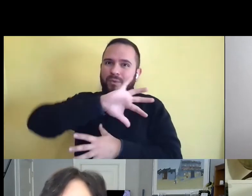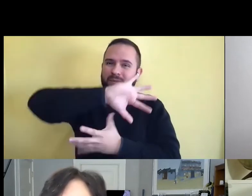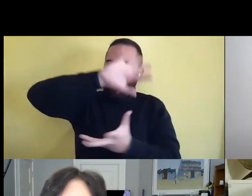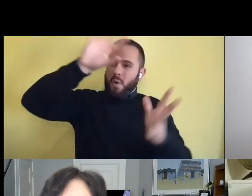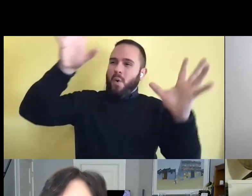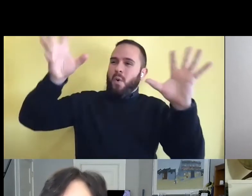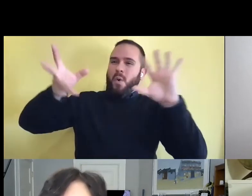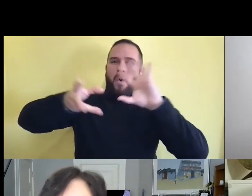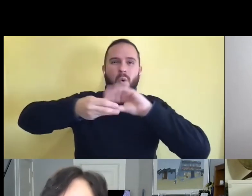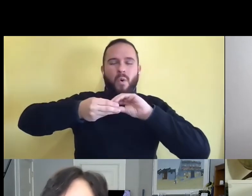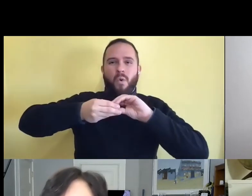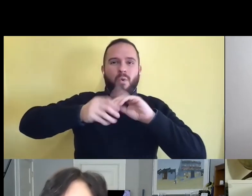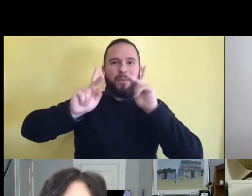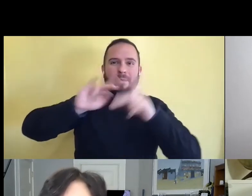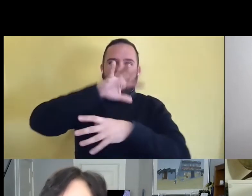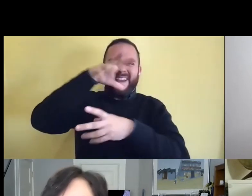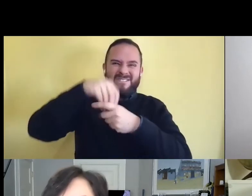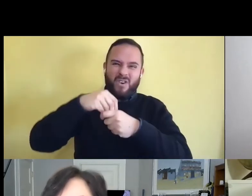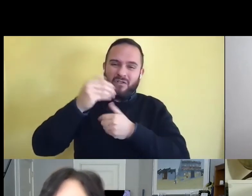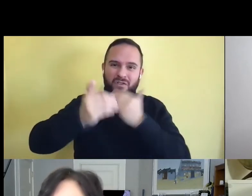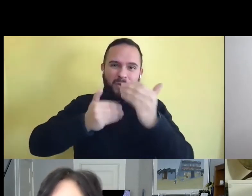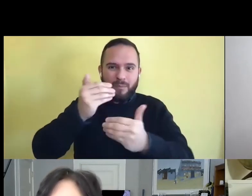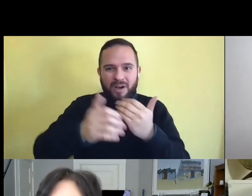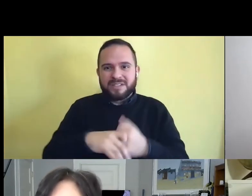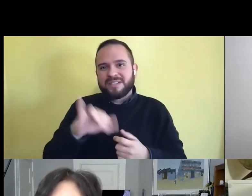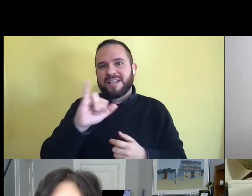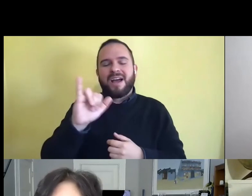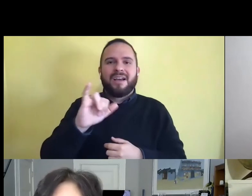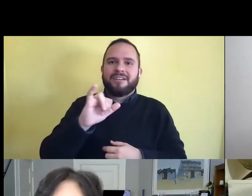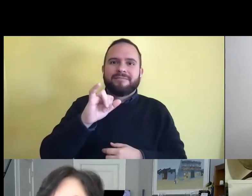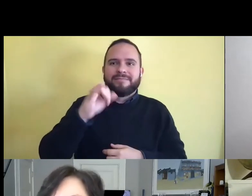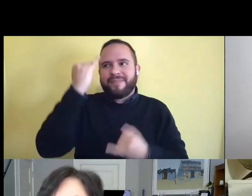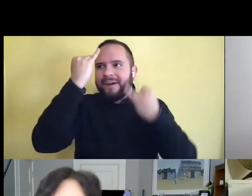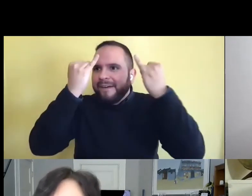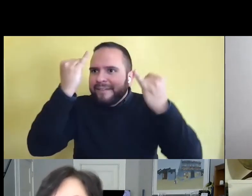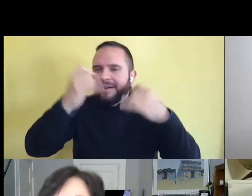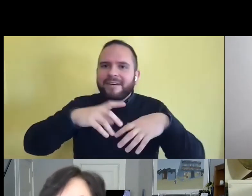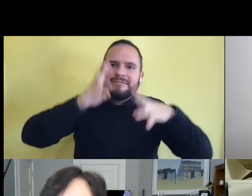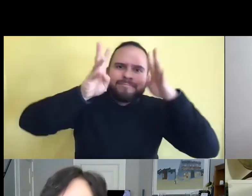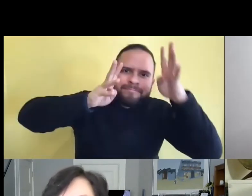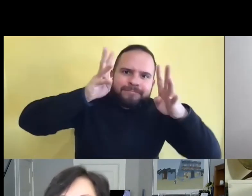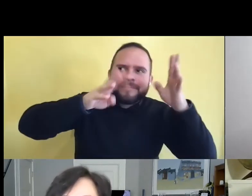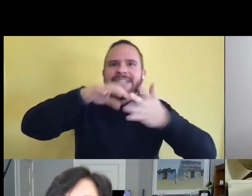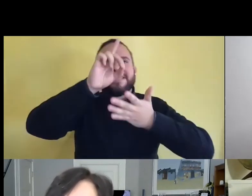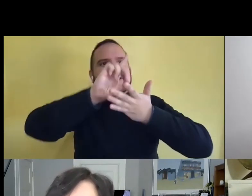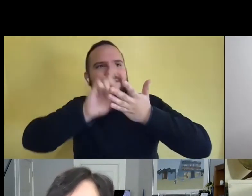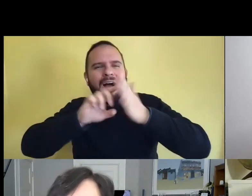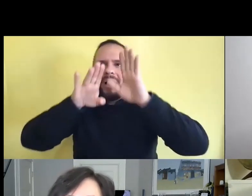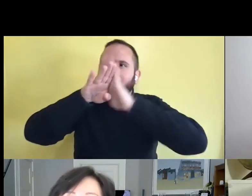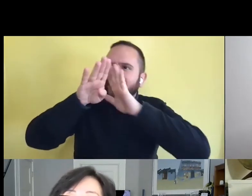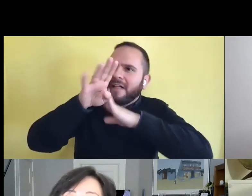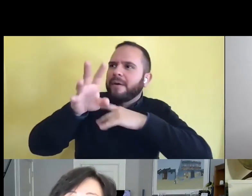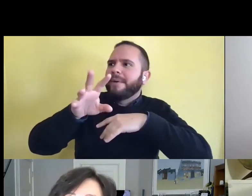from innovation, from incubation to innovation to design to development to deployment, the entire